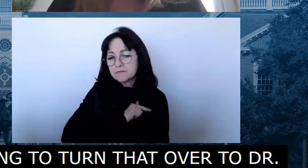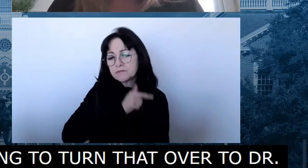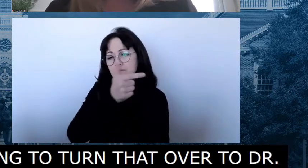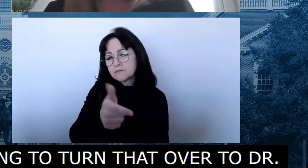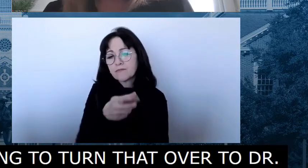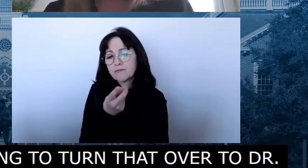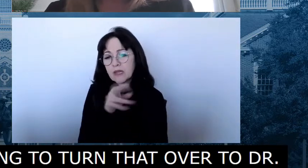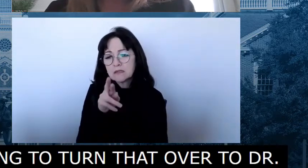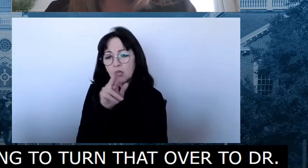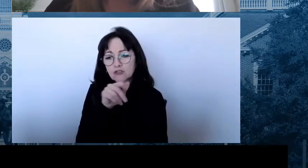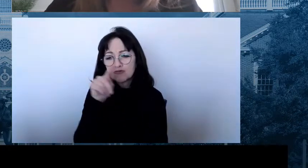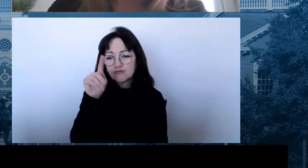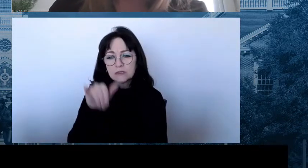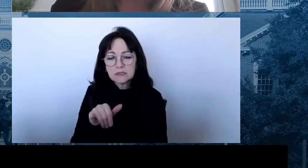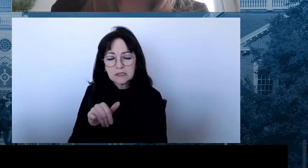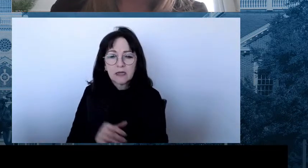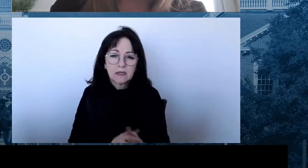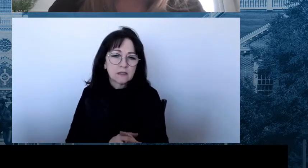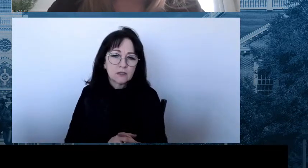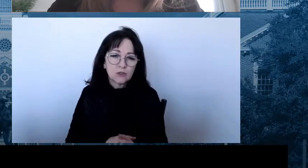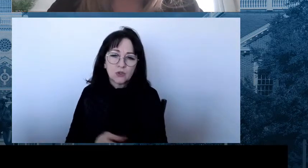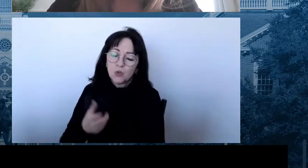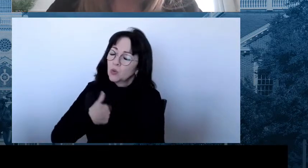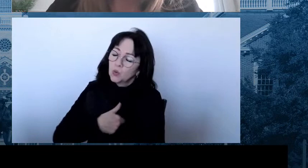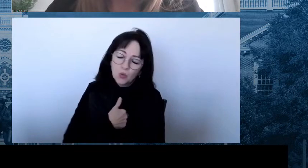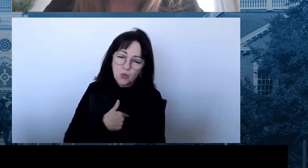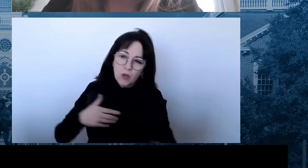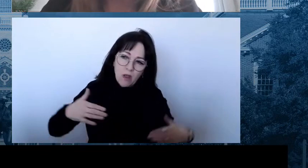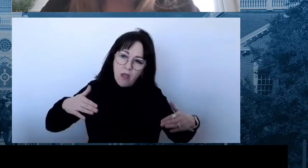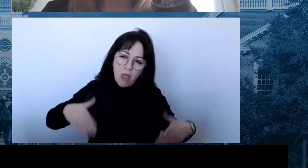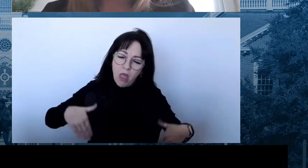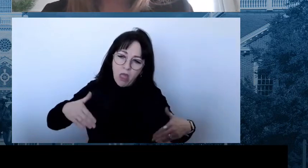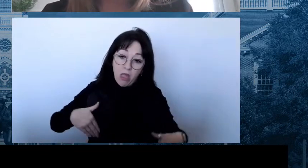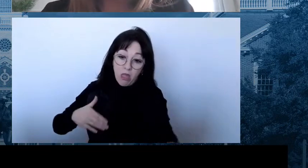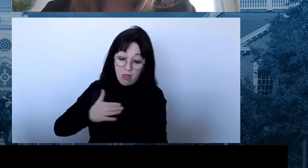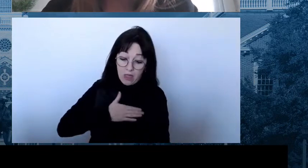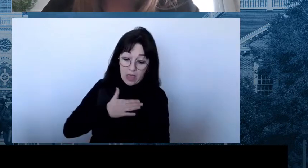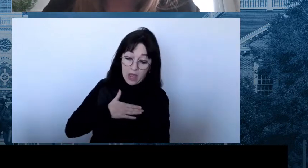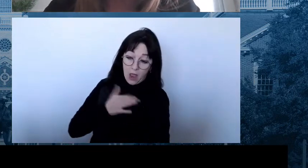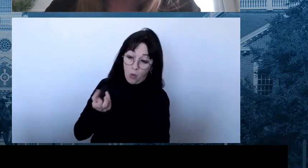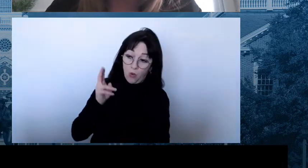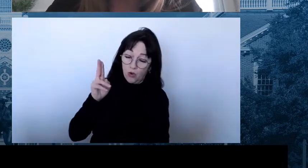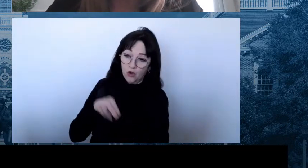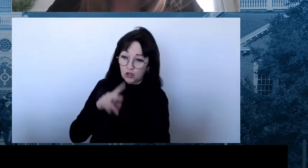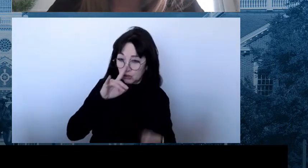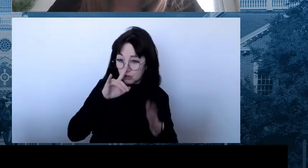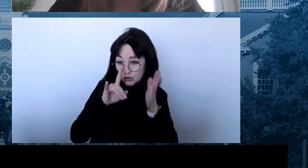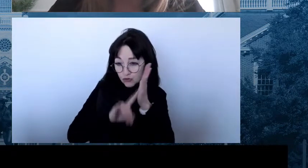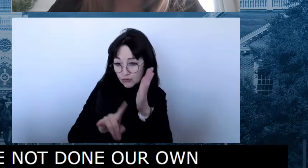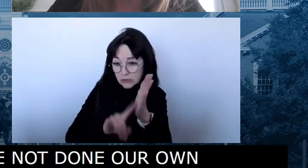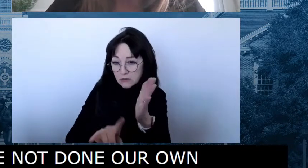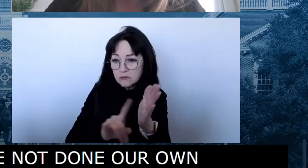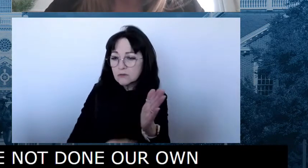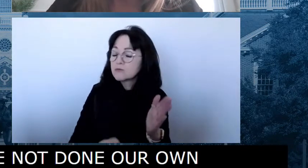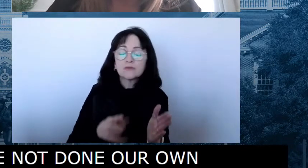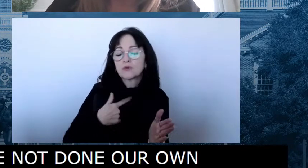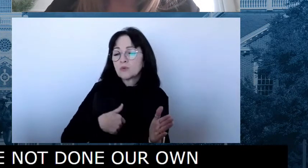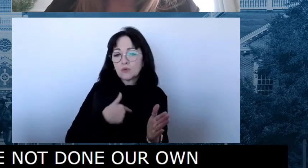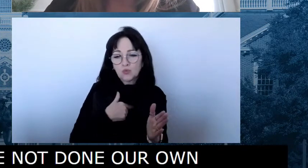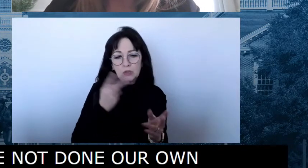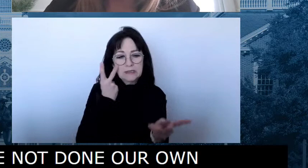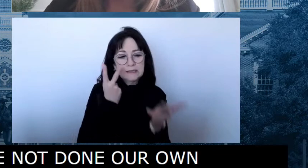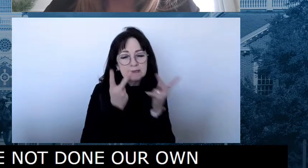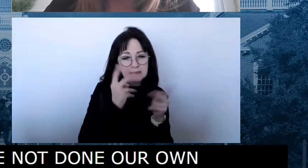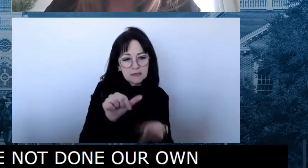Yeah, so Meredith, we have not done our own research, if you will, as a state. We've really looked to these other sources